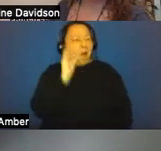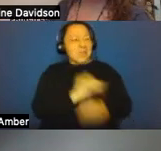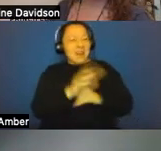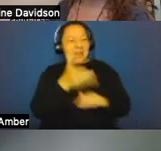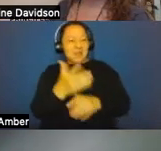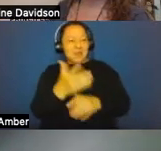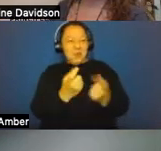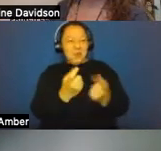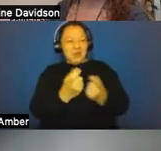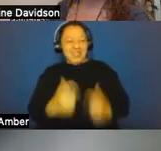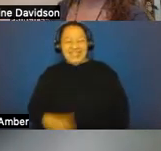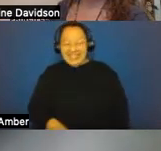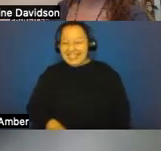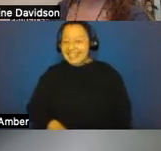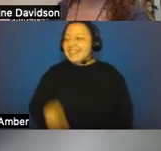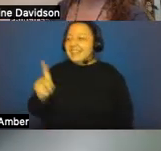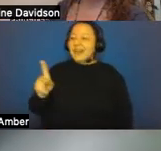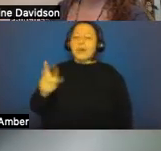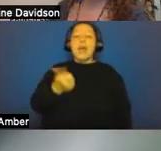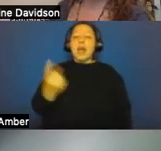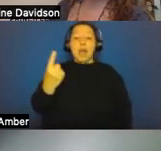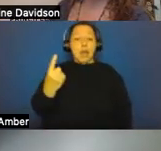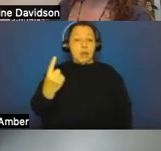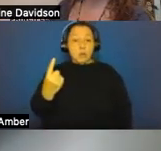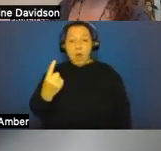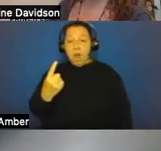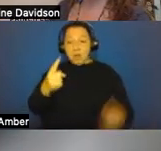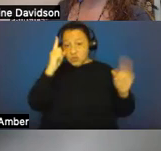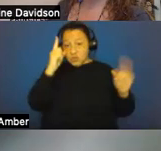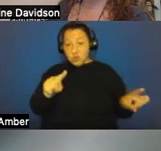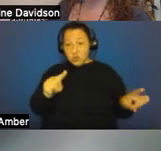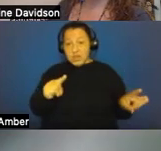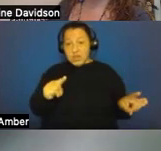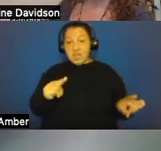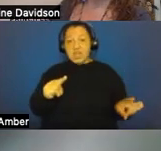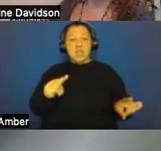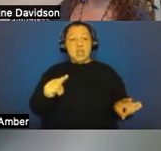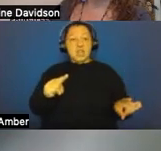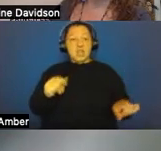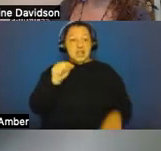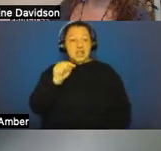Okay, is there any people who agree that prostitution is harmless that would like to share?